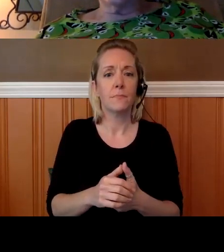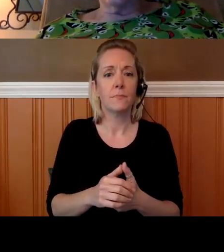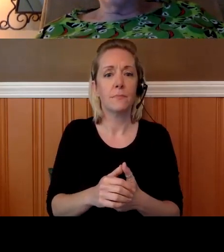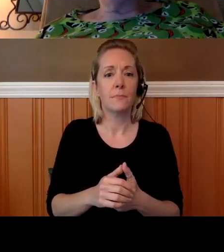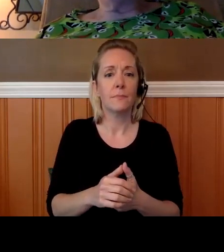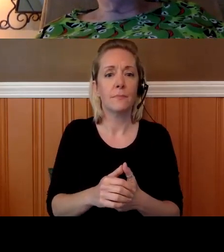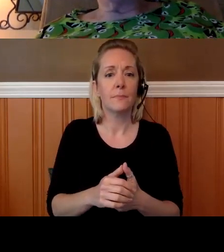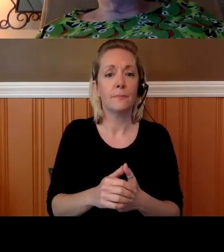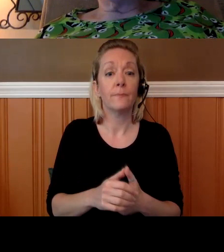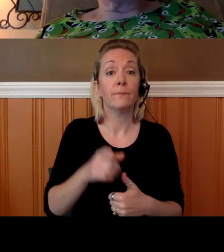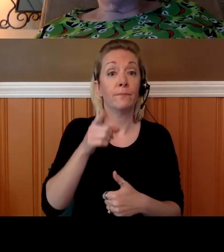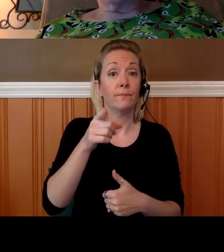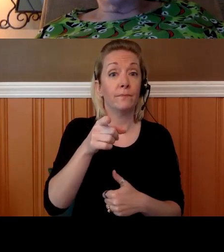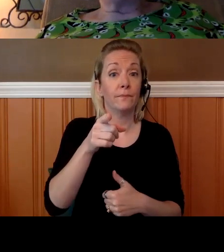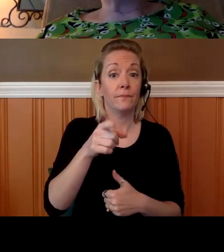learning